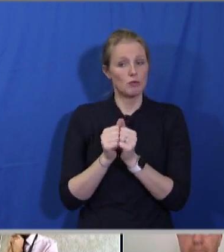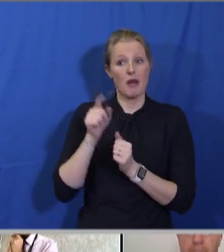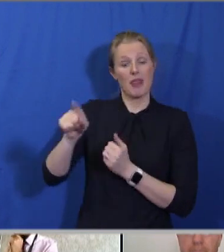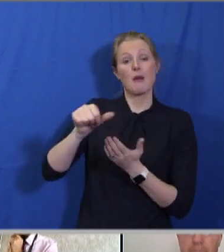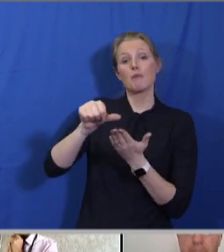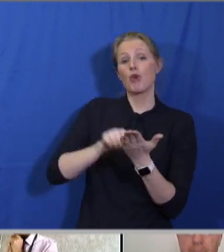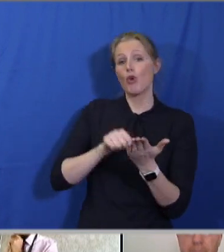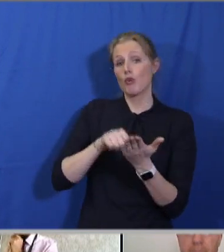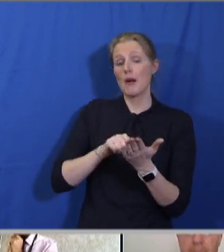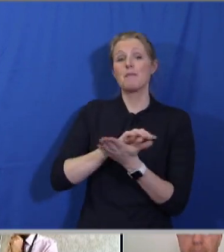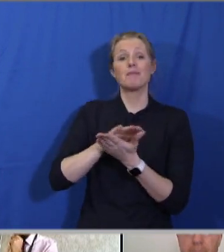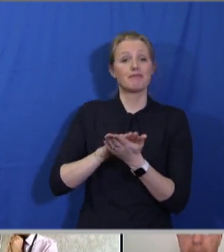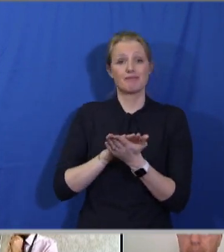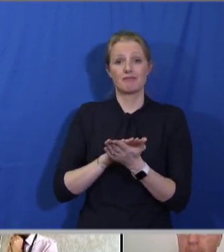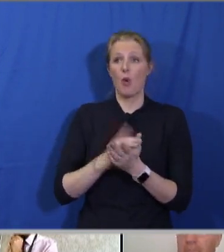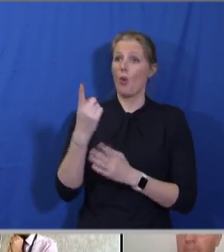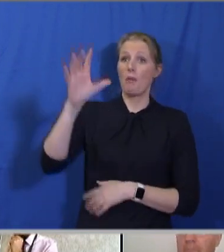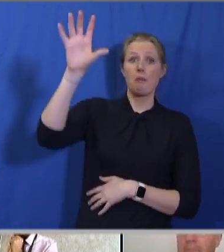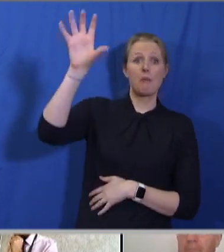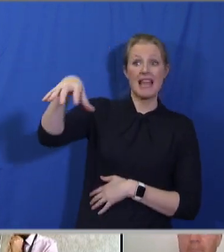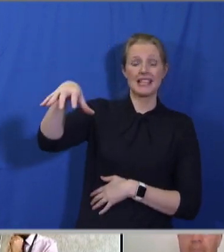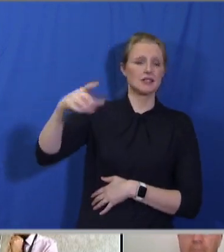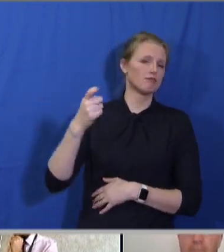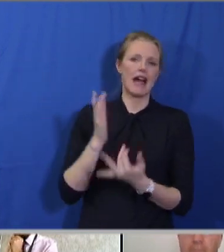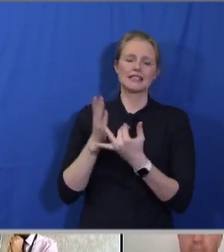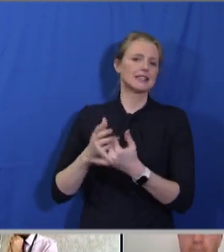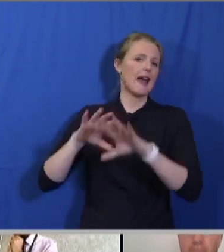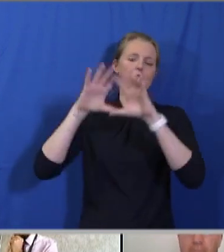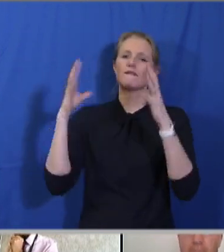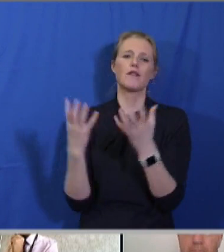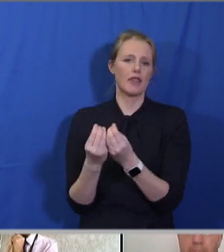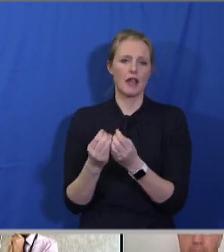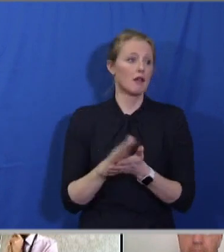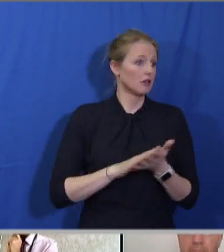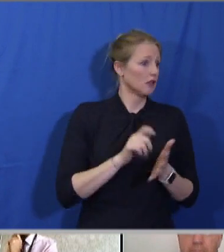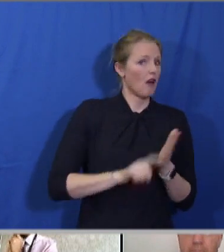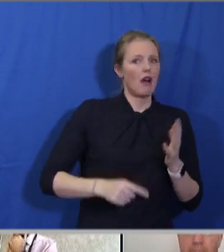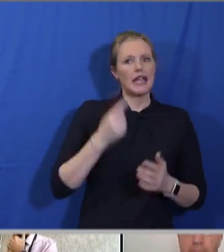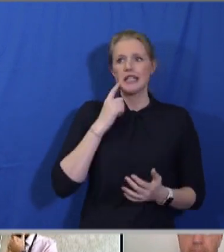really to boost access for everyone, and that will include and benefit the disabled community as well.